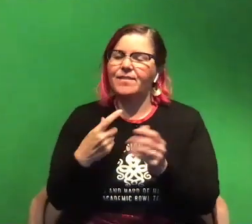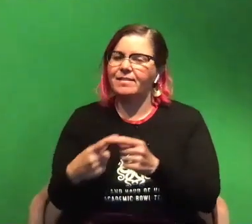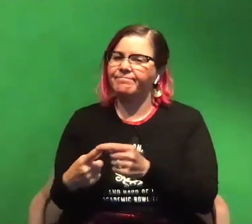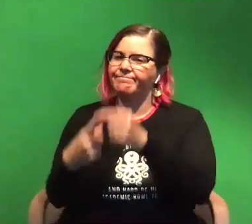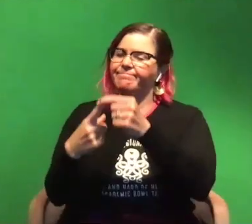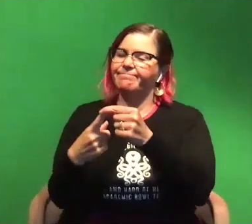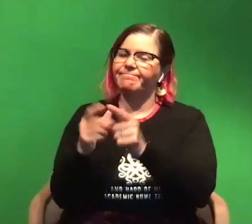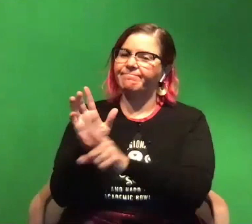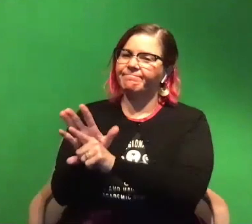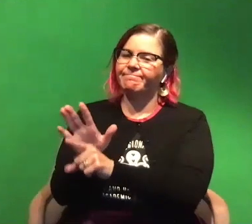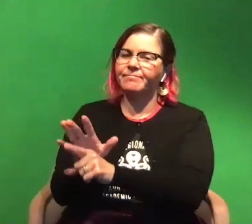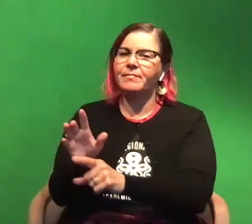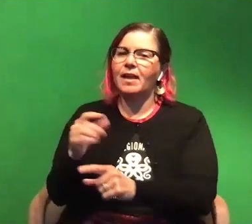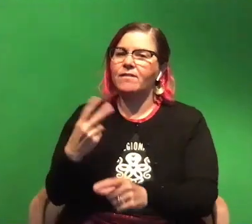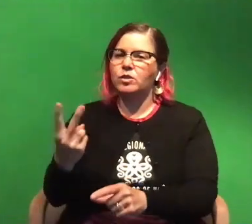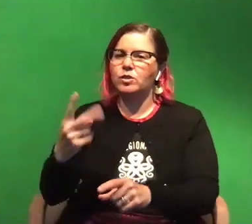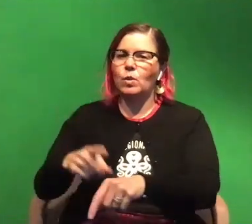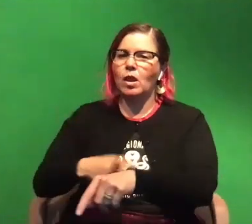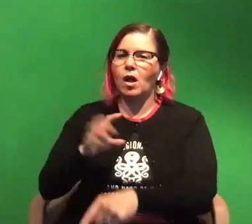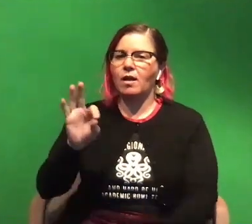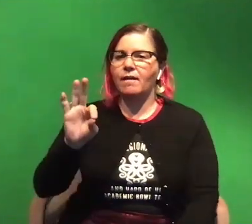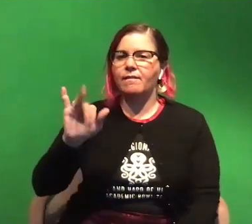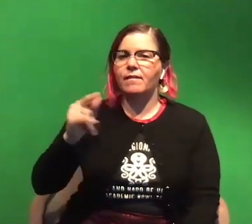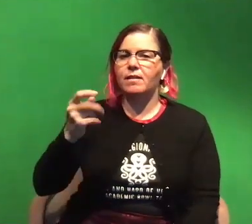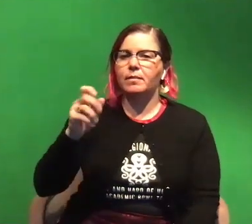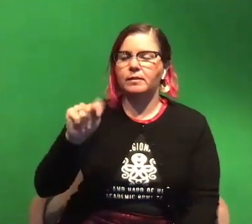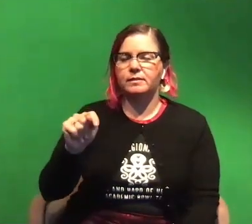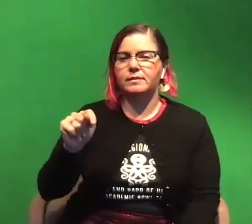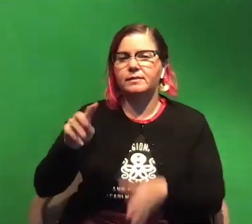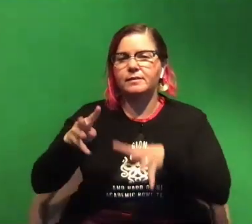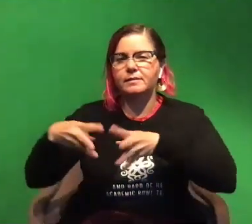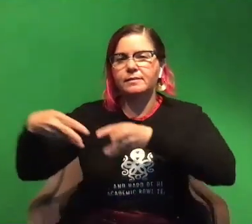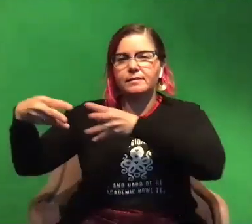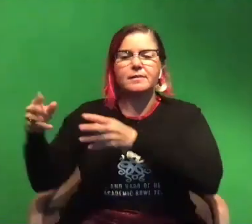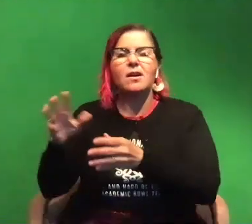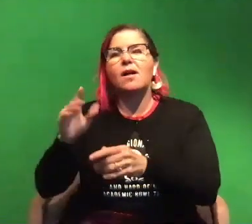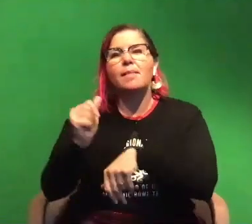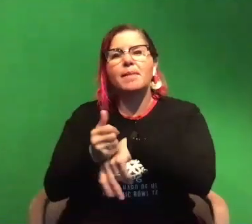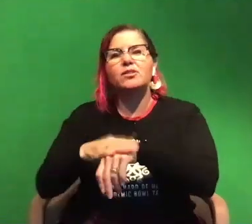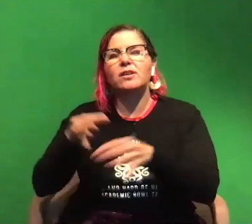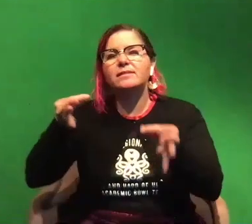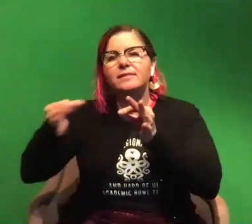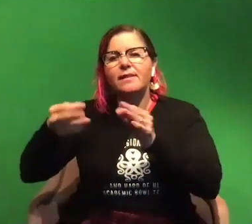rule where they have these two long filaments, which, again, it's all kind of based on definitions.